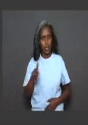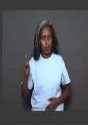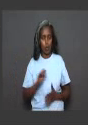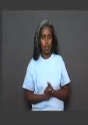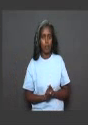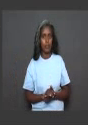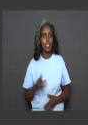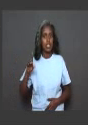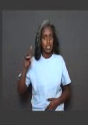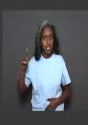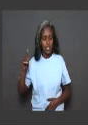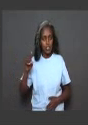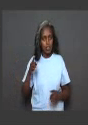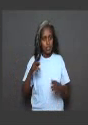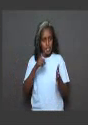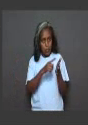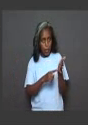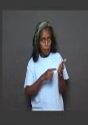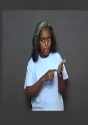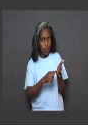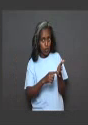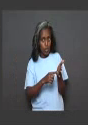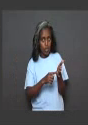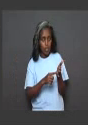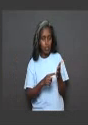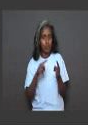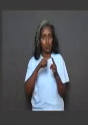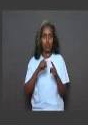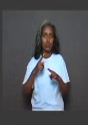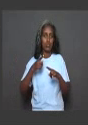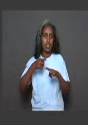directrix is perpendicular to the axis.